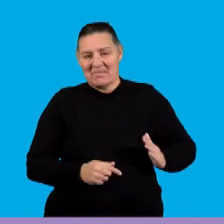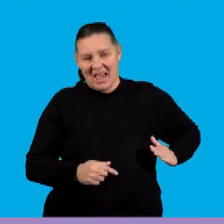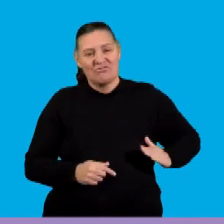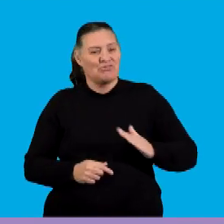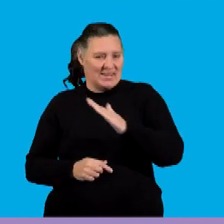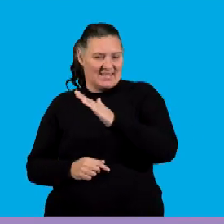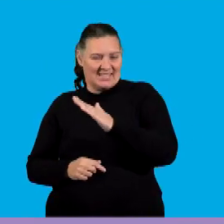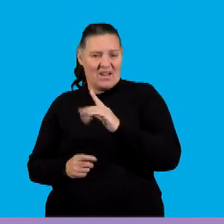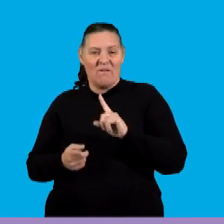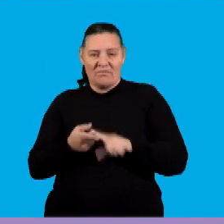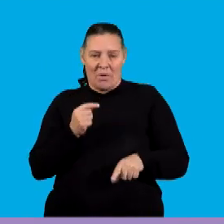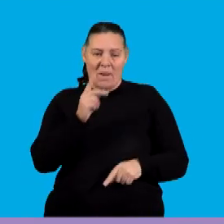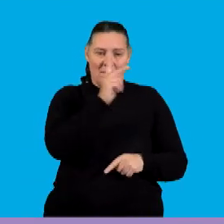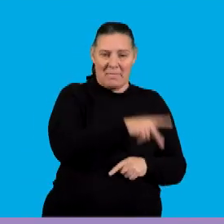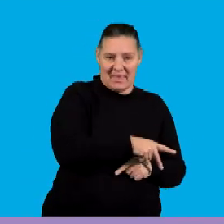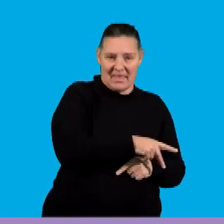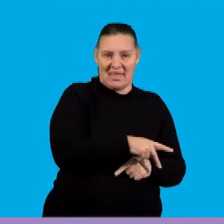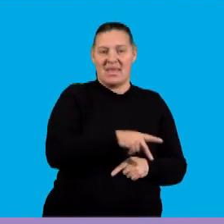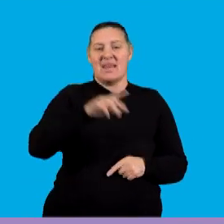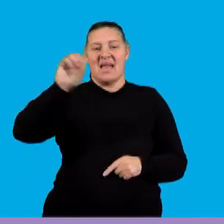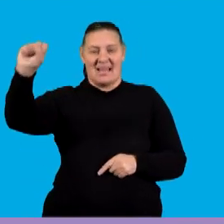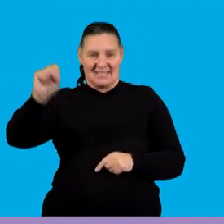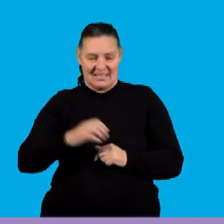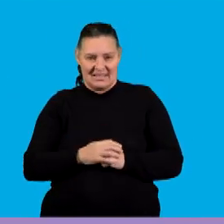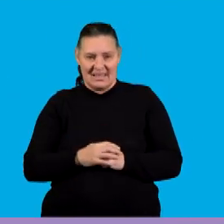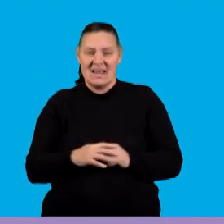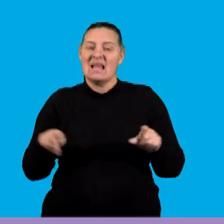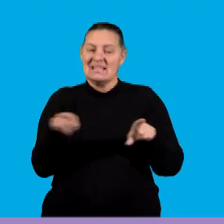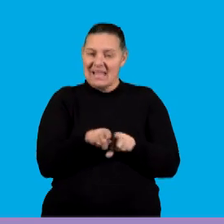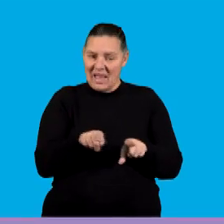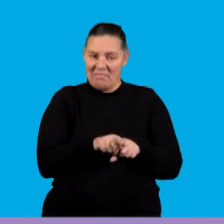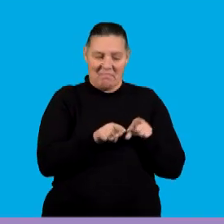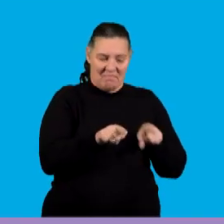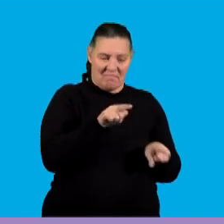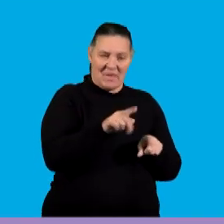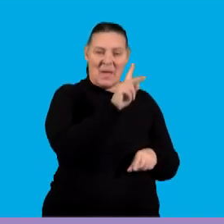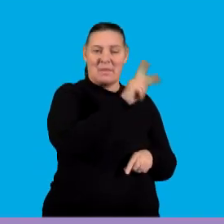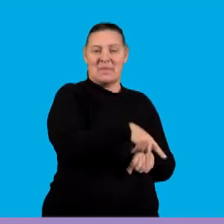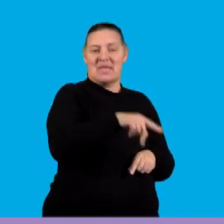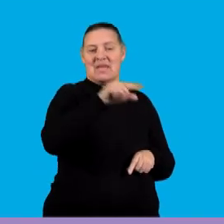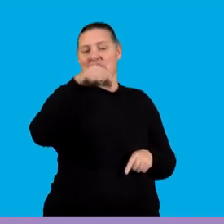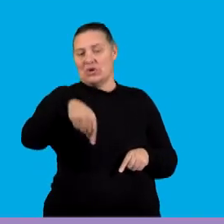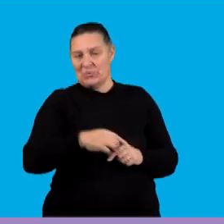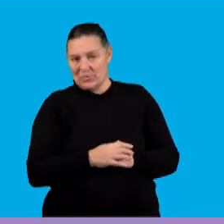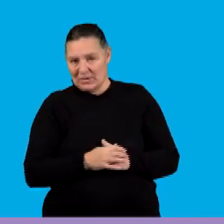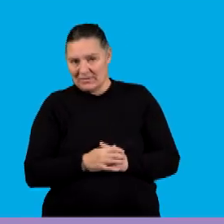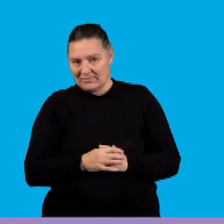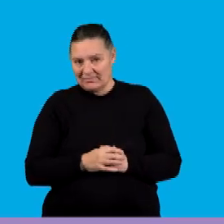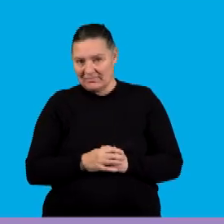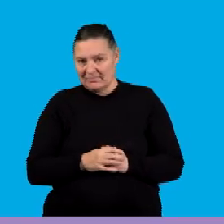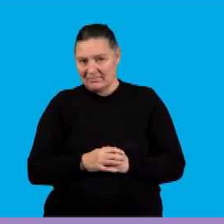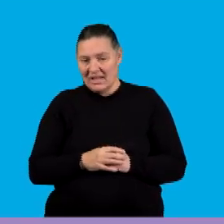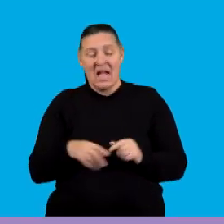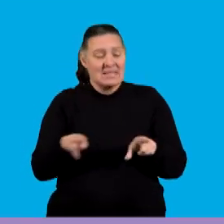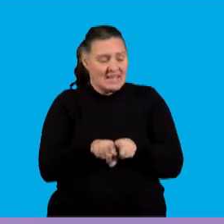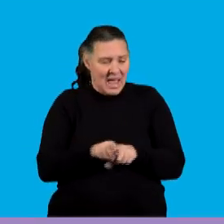again from points P and S. And the same would be if you were to calculate the gradient for point Q